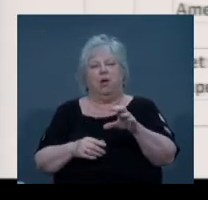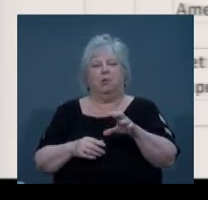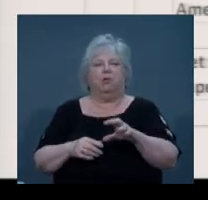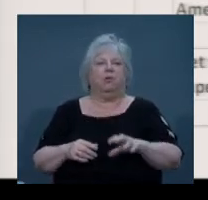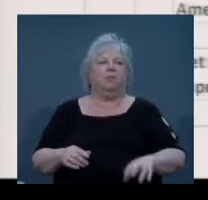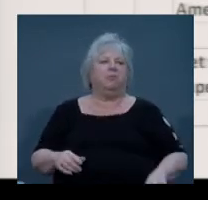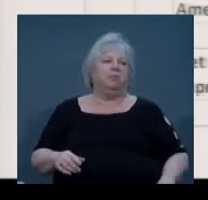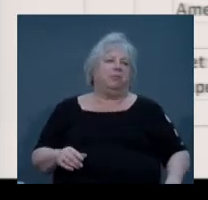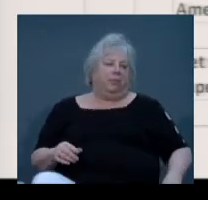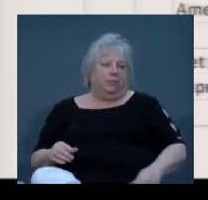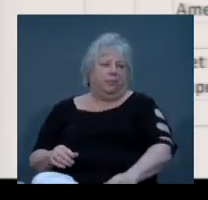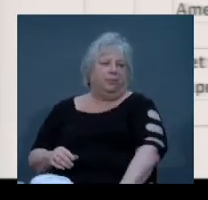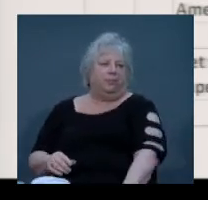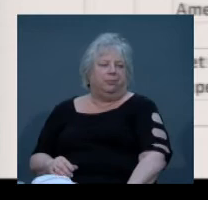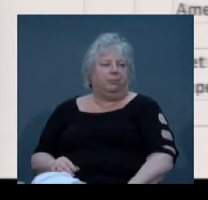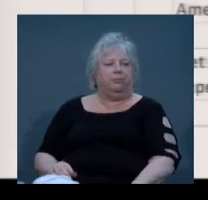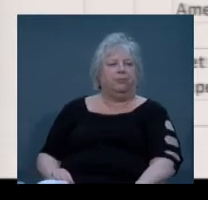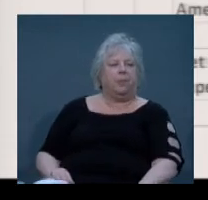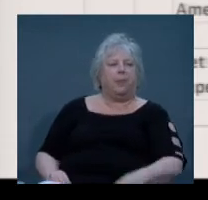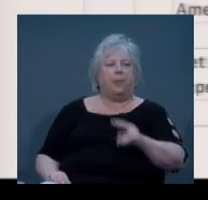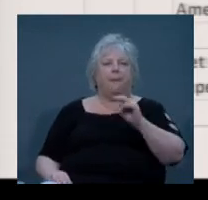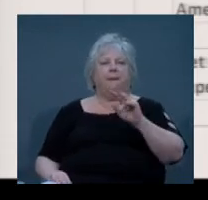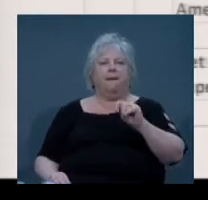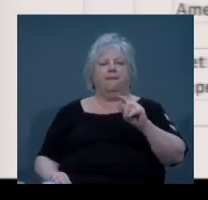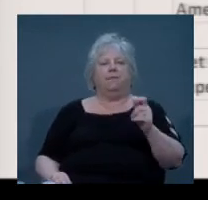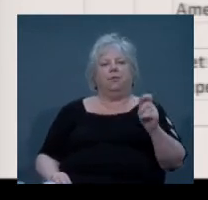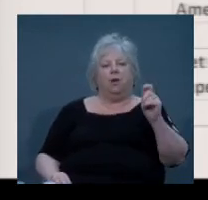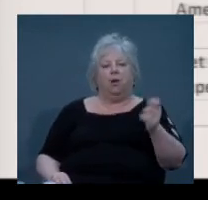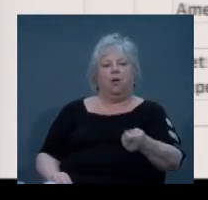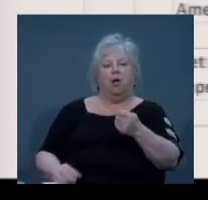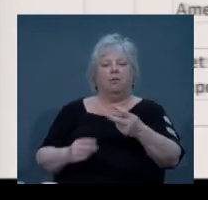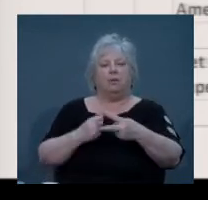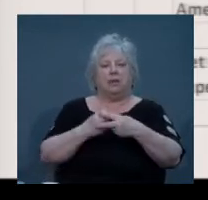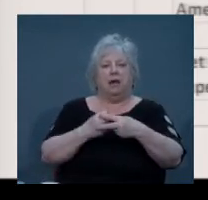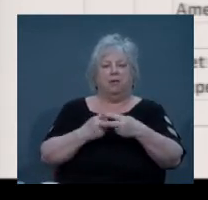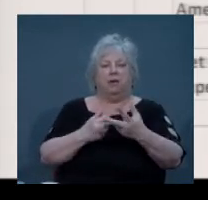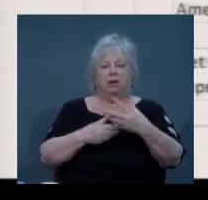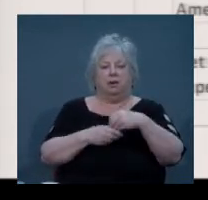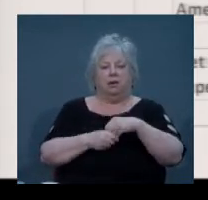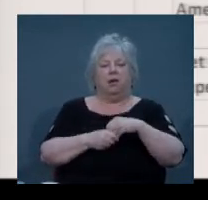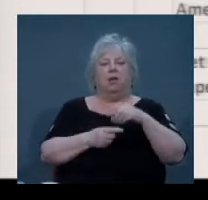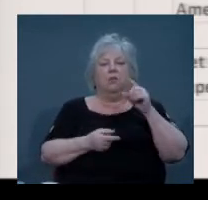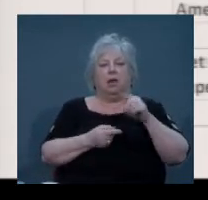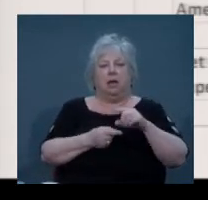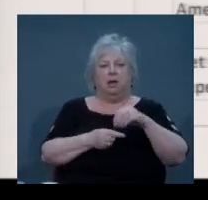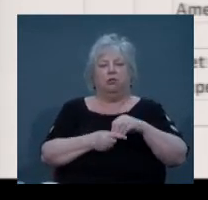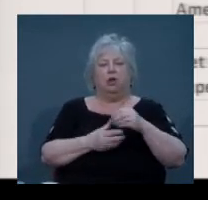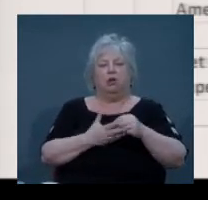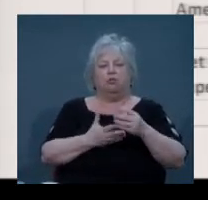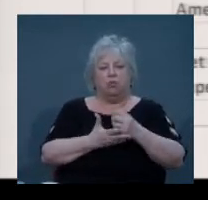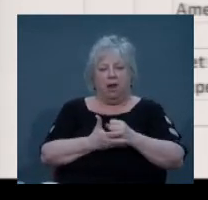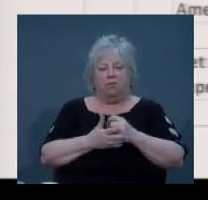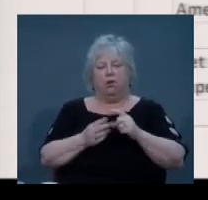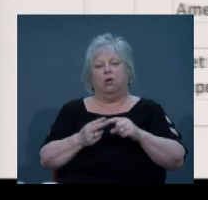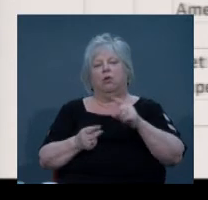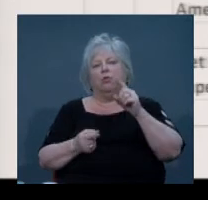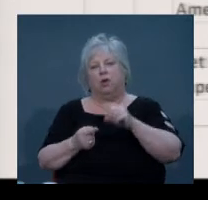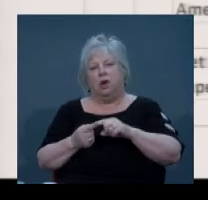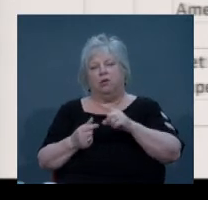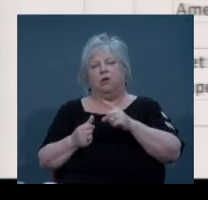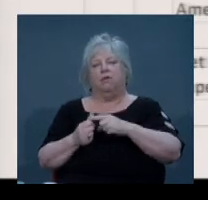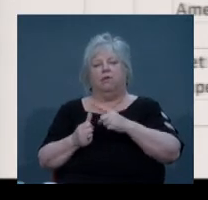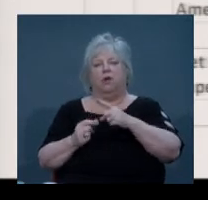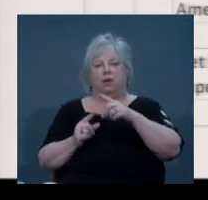that we had proposed. So the net golf savings, which takes into account the reduction in revenue, the reduction of the First